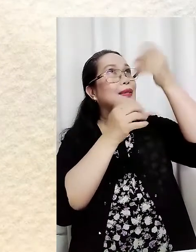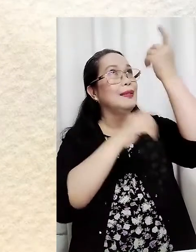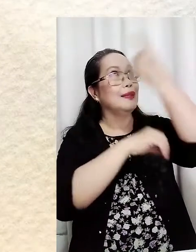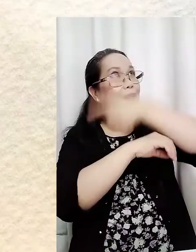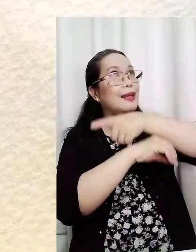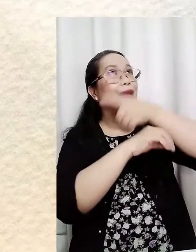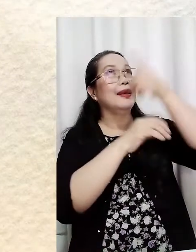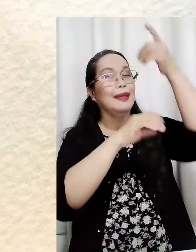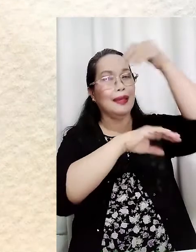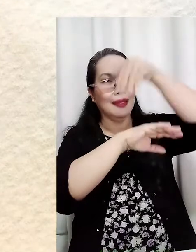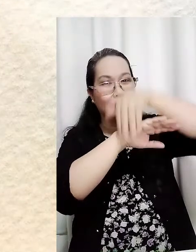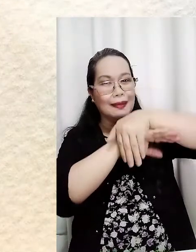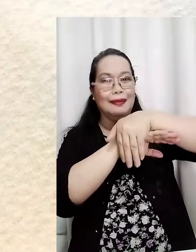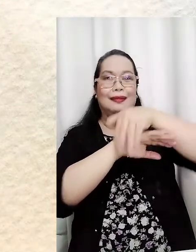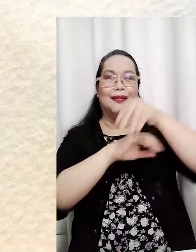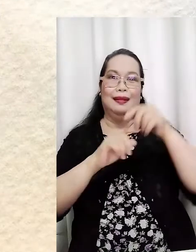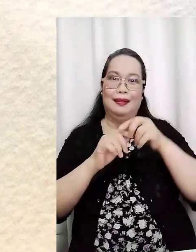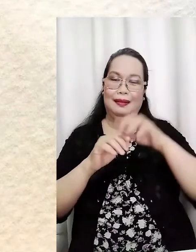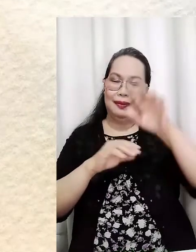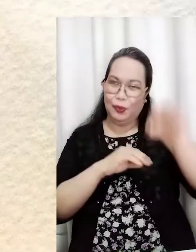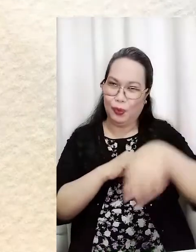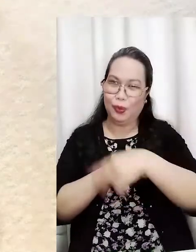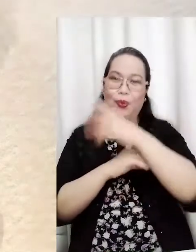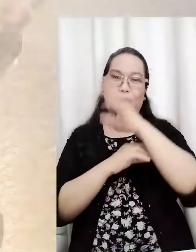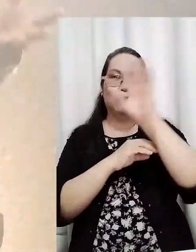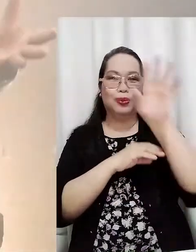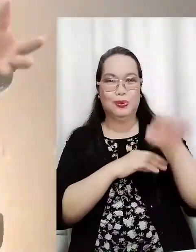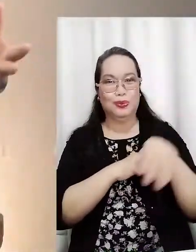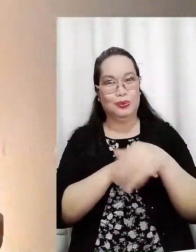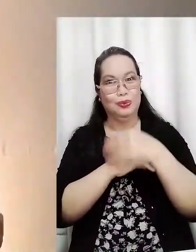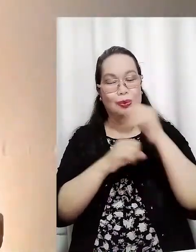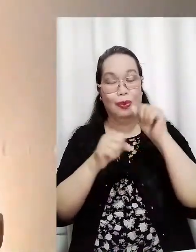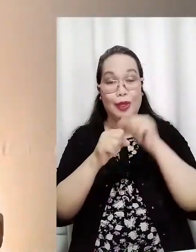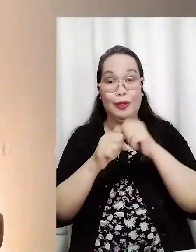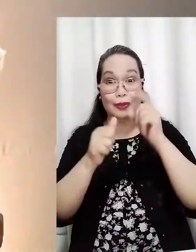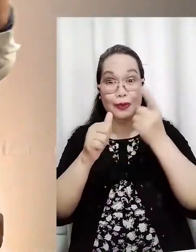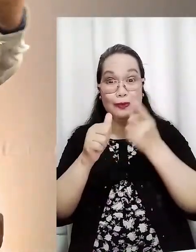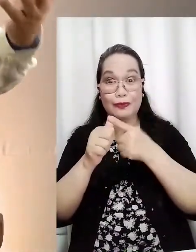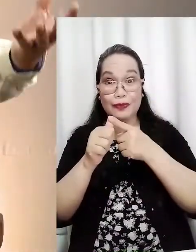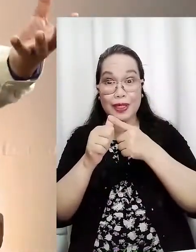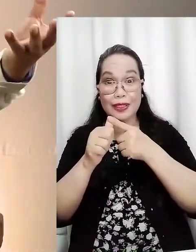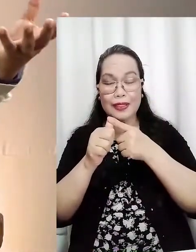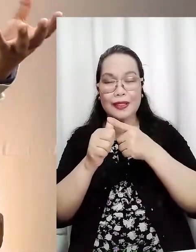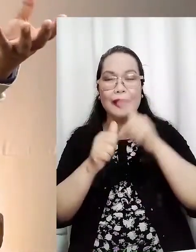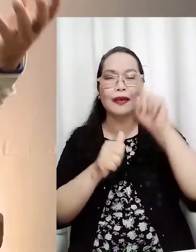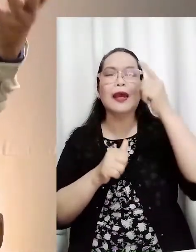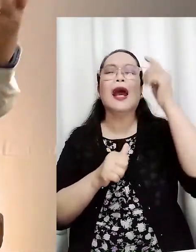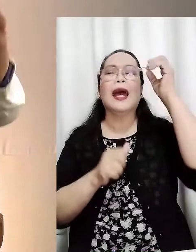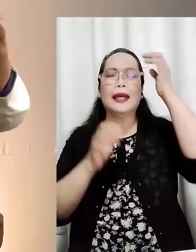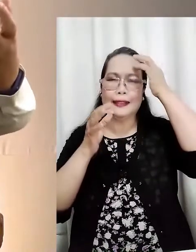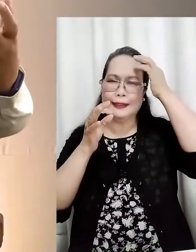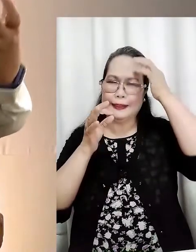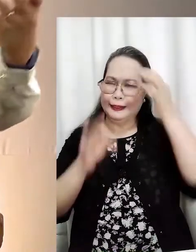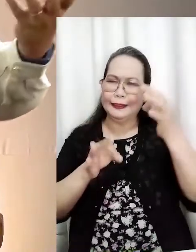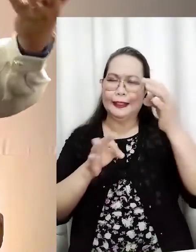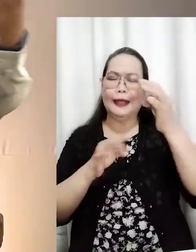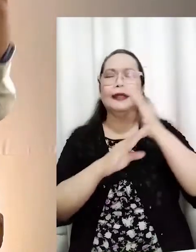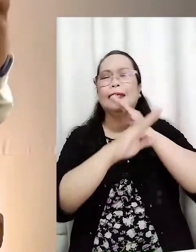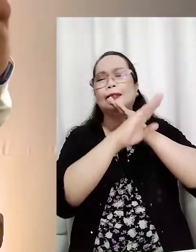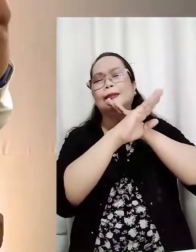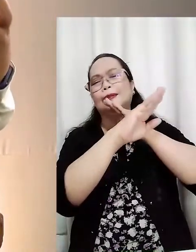the first part here was a conscious abstinence of things that may pollute, that